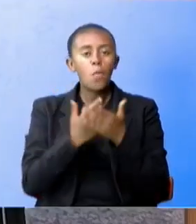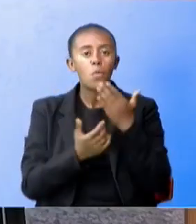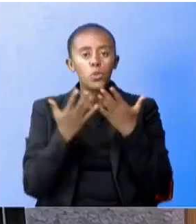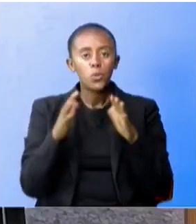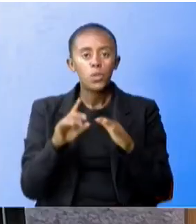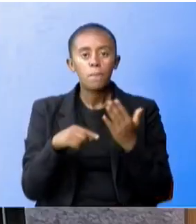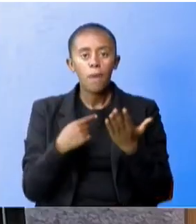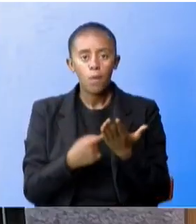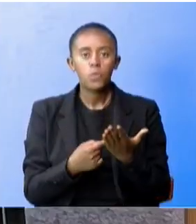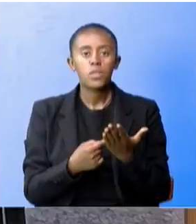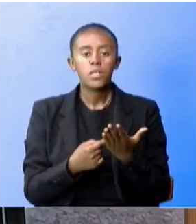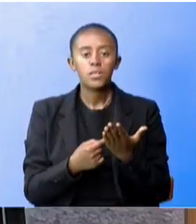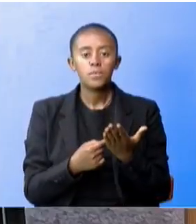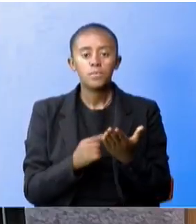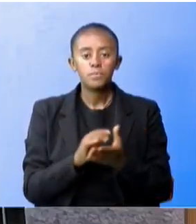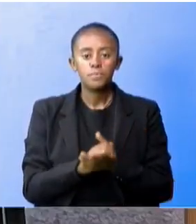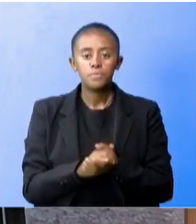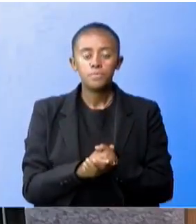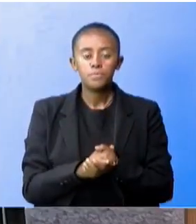about